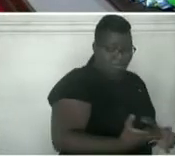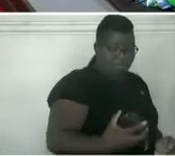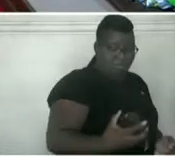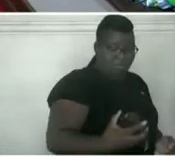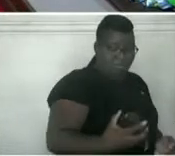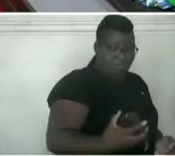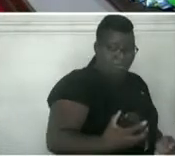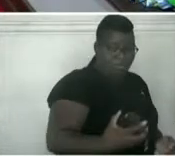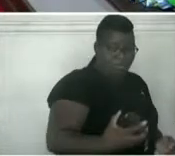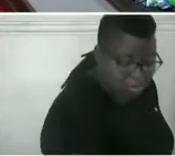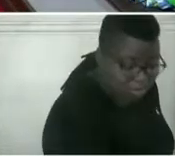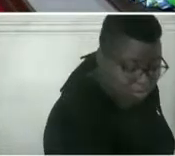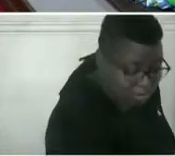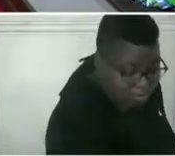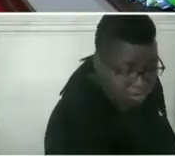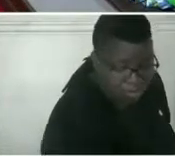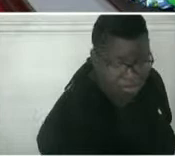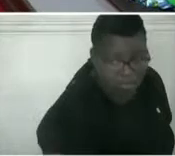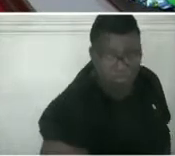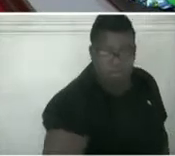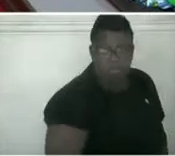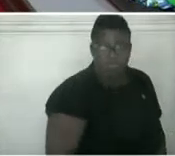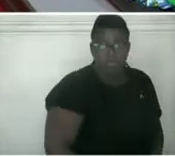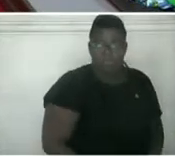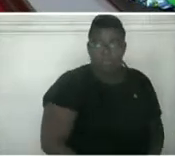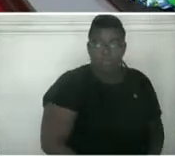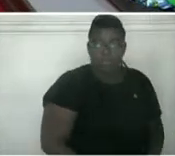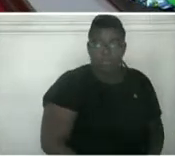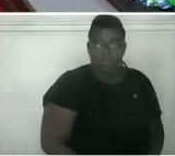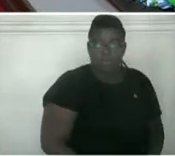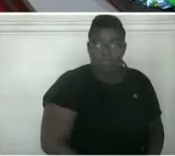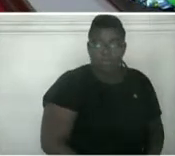Order, Madam Speaker.